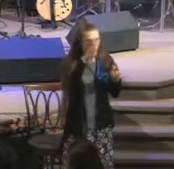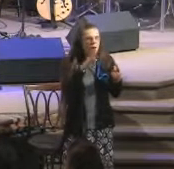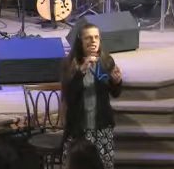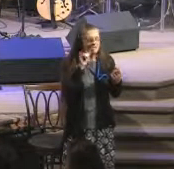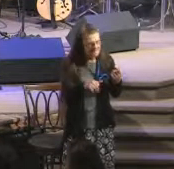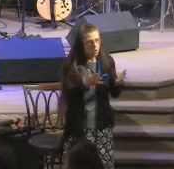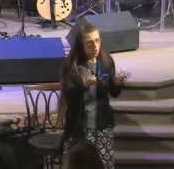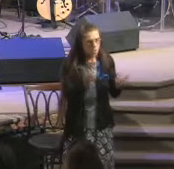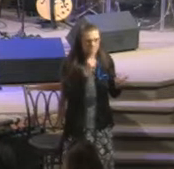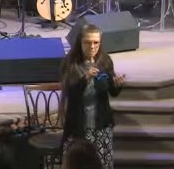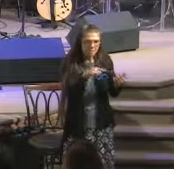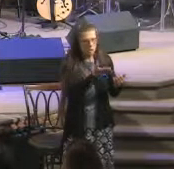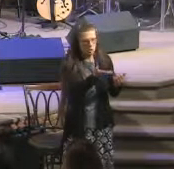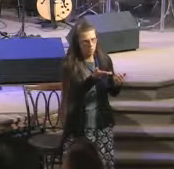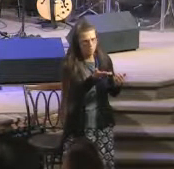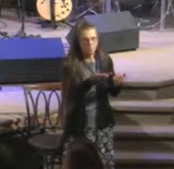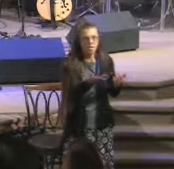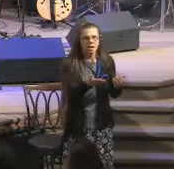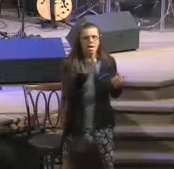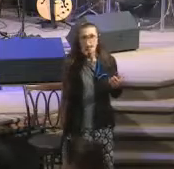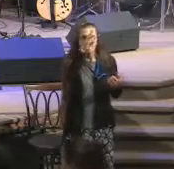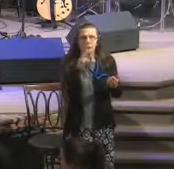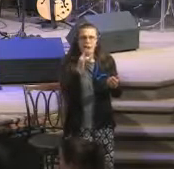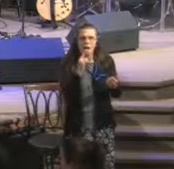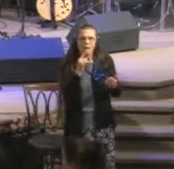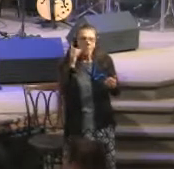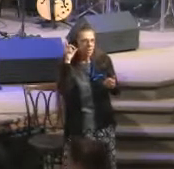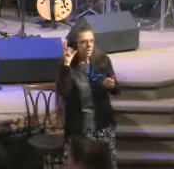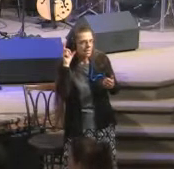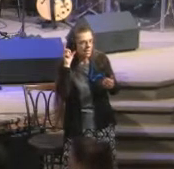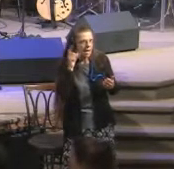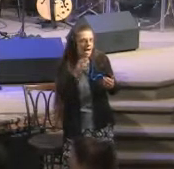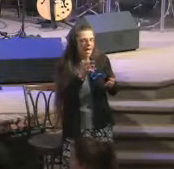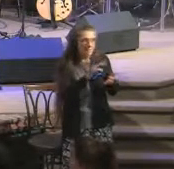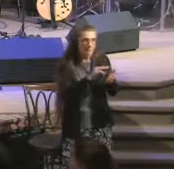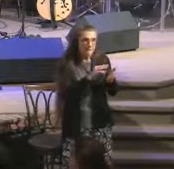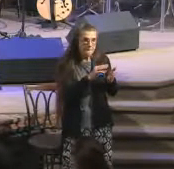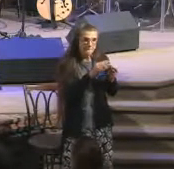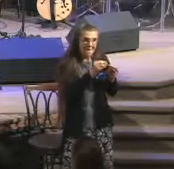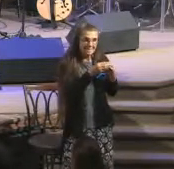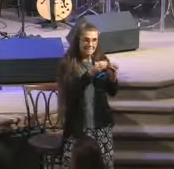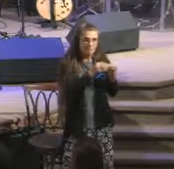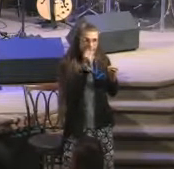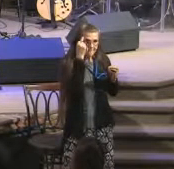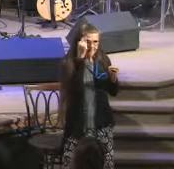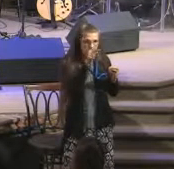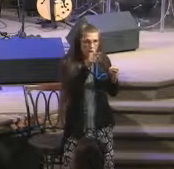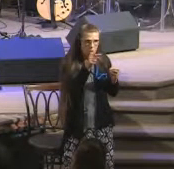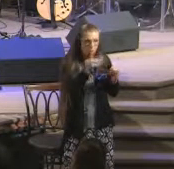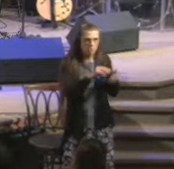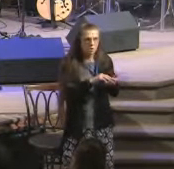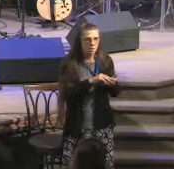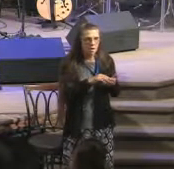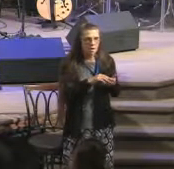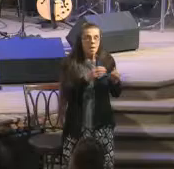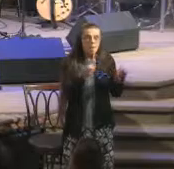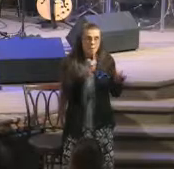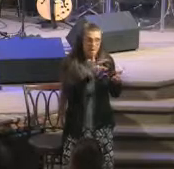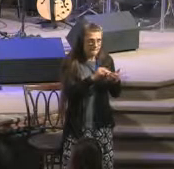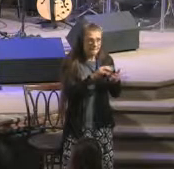speak to you? And that God, if you'll listen, has a message for you, but he also has a message he'll give